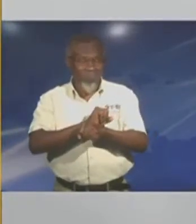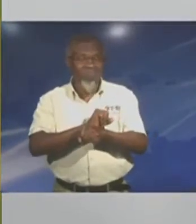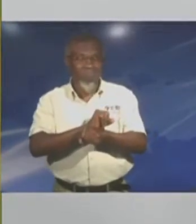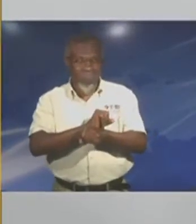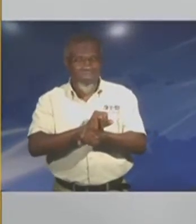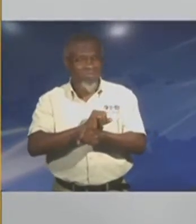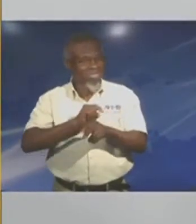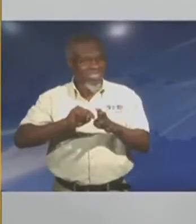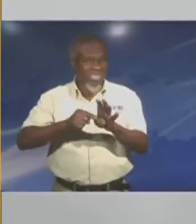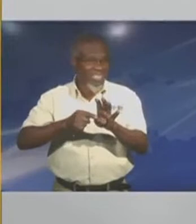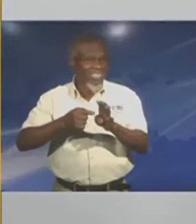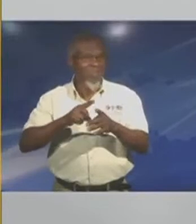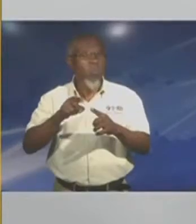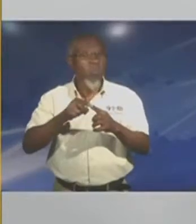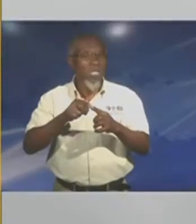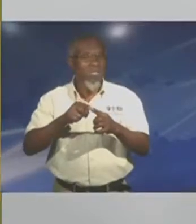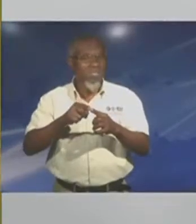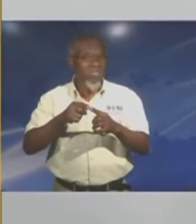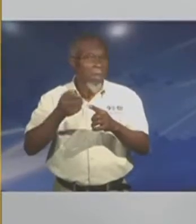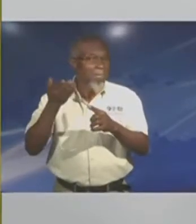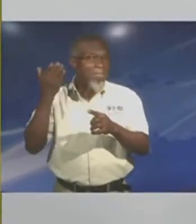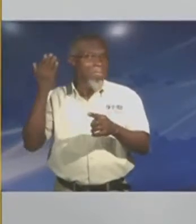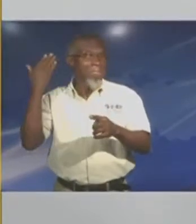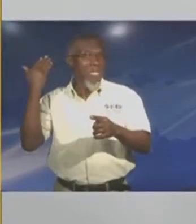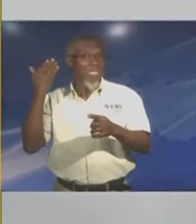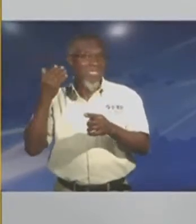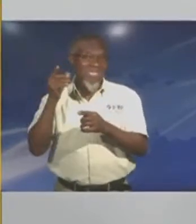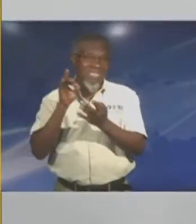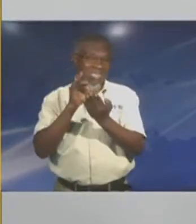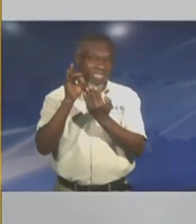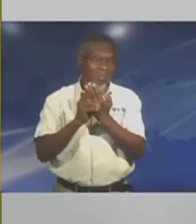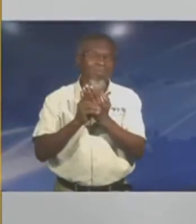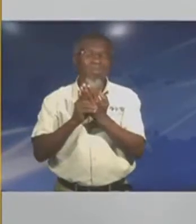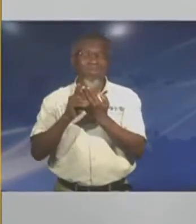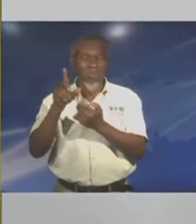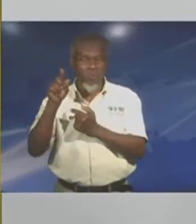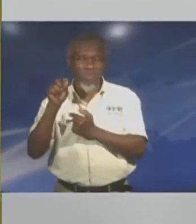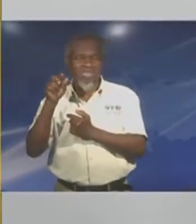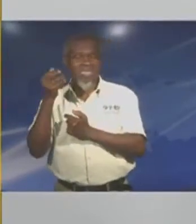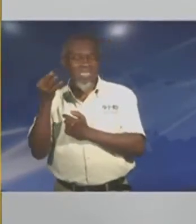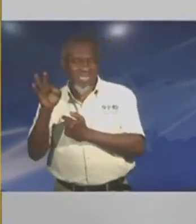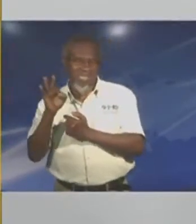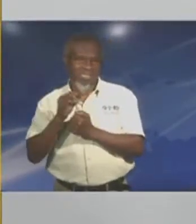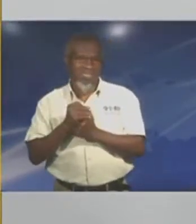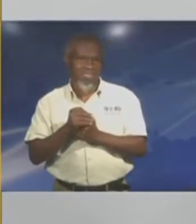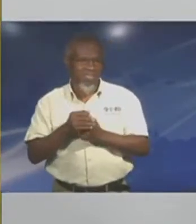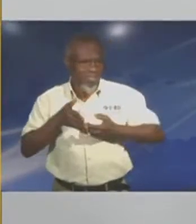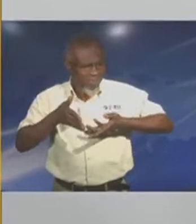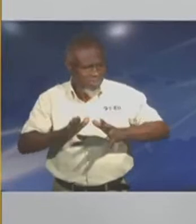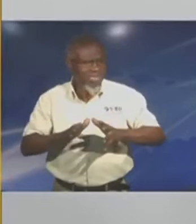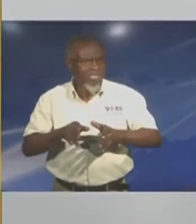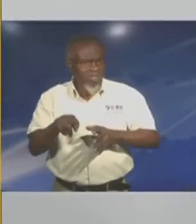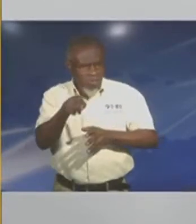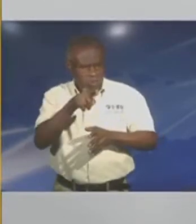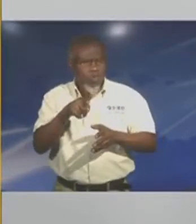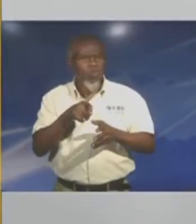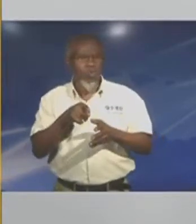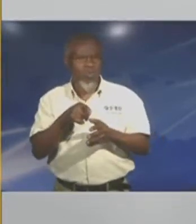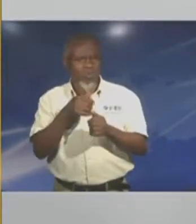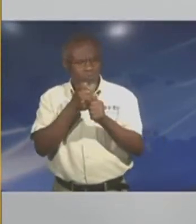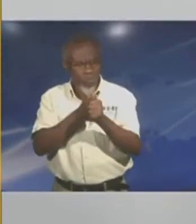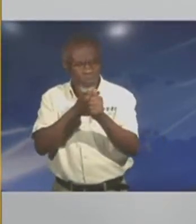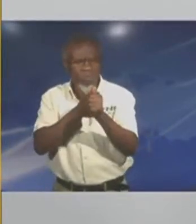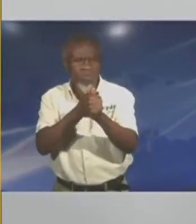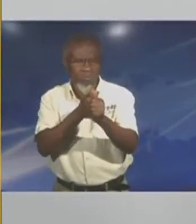COVID-19 preparedness in December of 2019. Let's do our part. Let's continue to